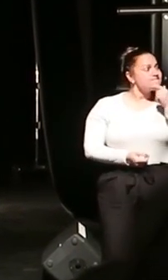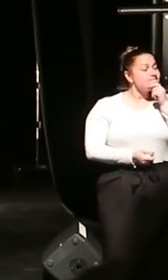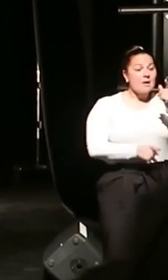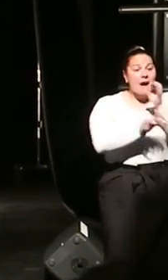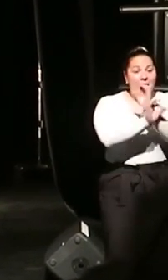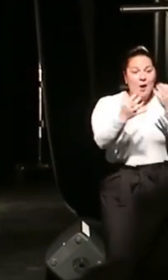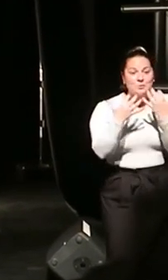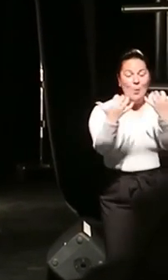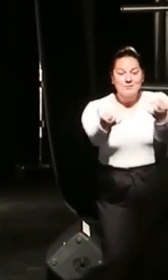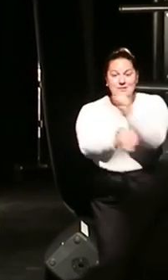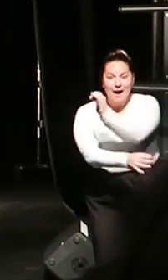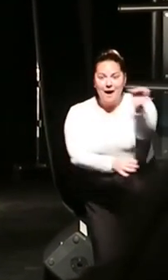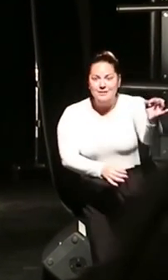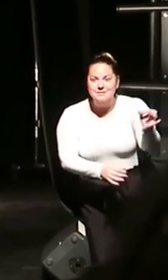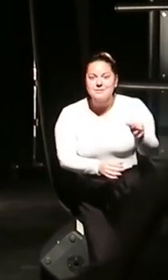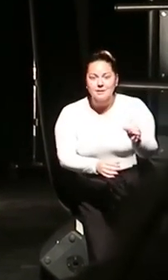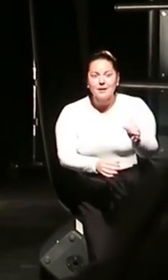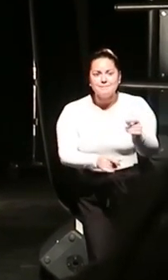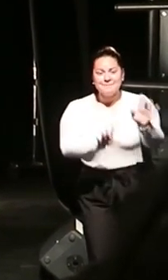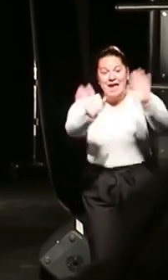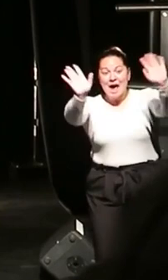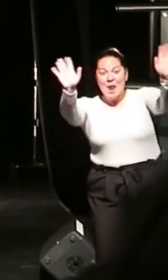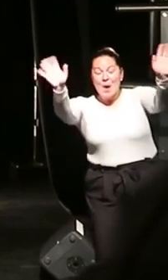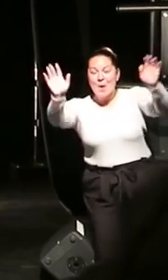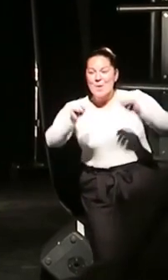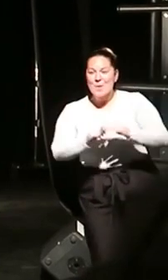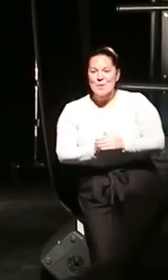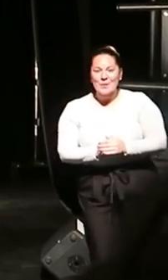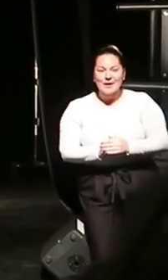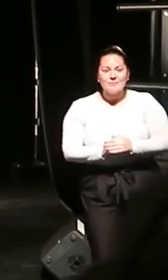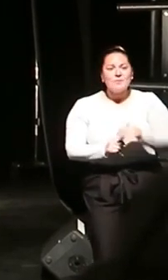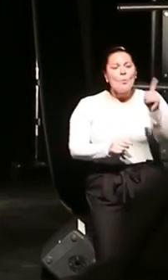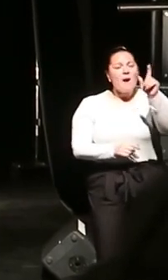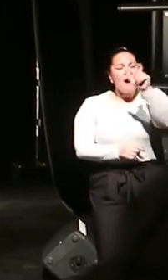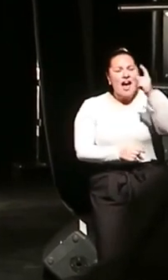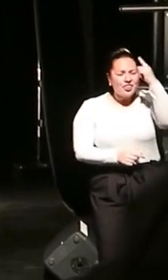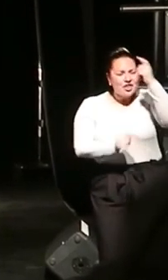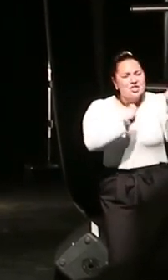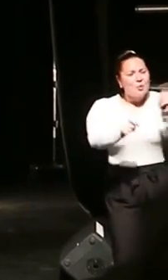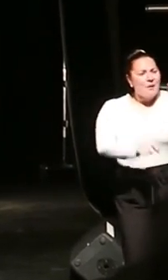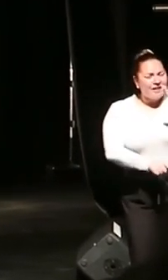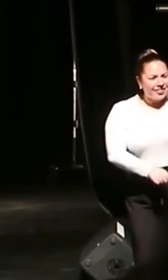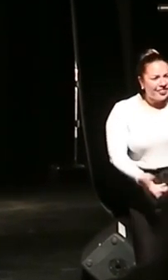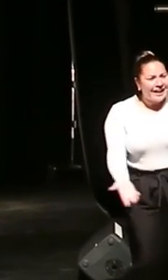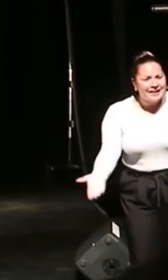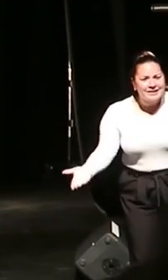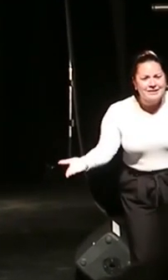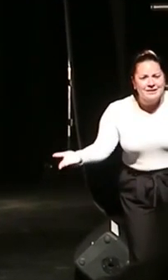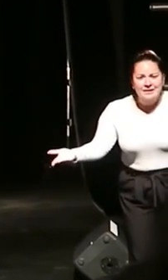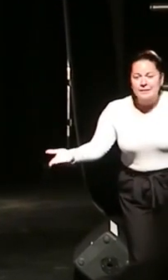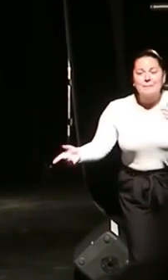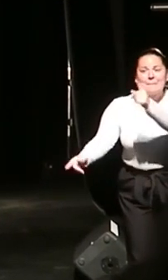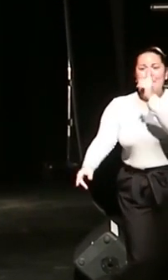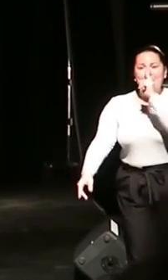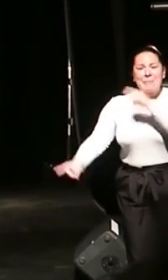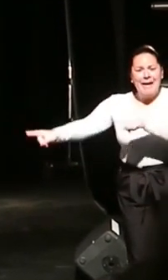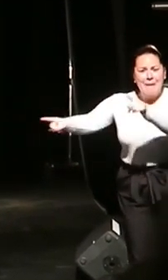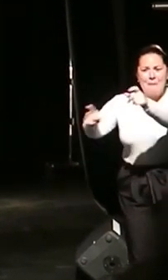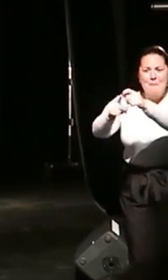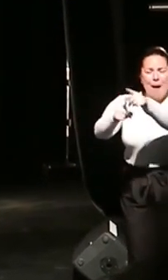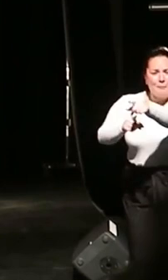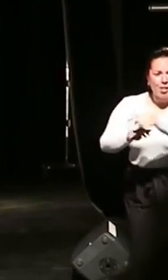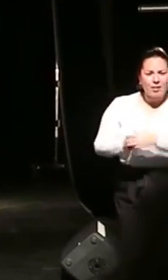the audience? Hello? Hello? What color shall we change the cat into?